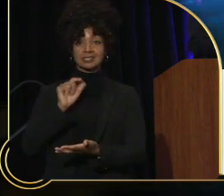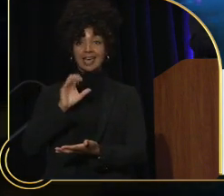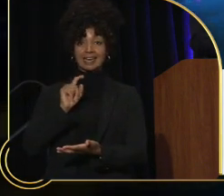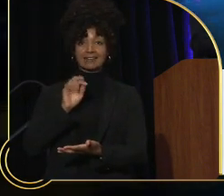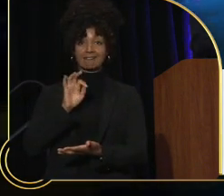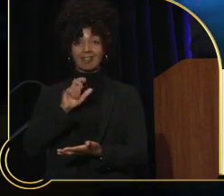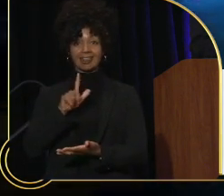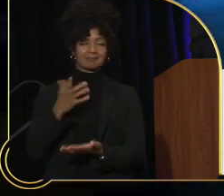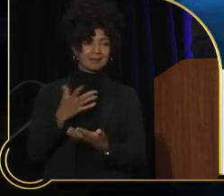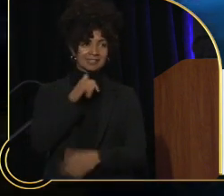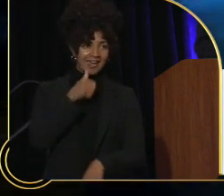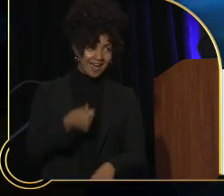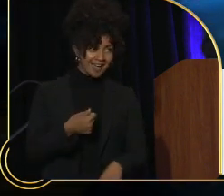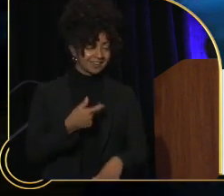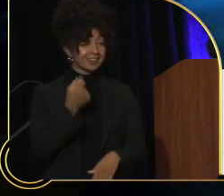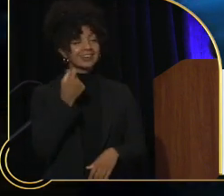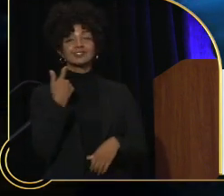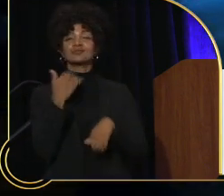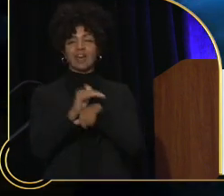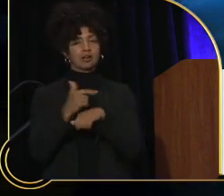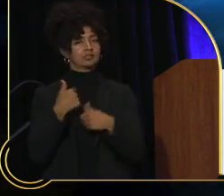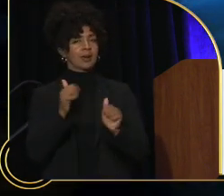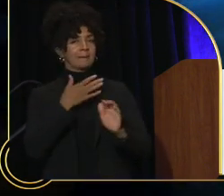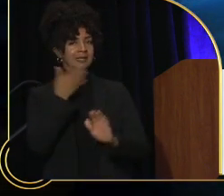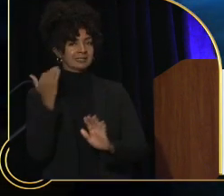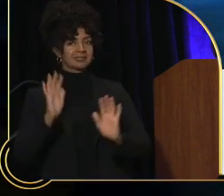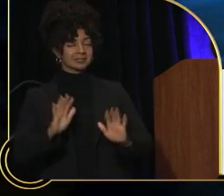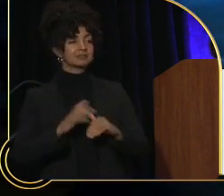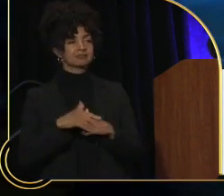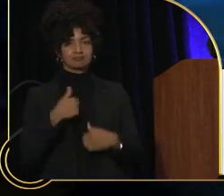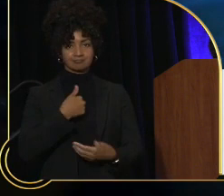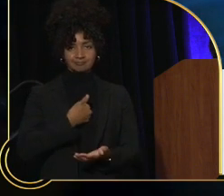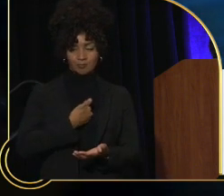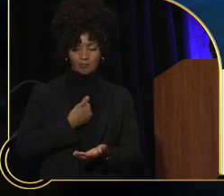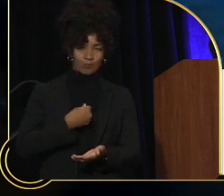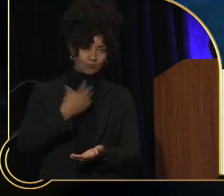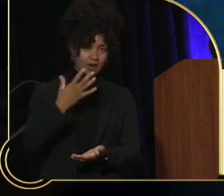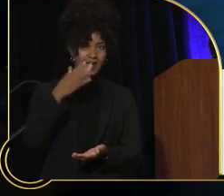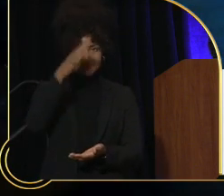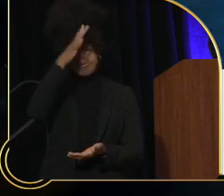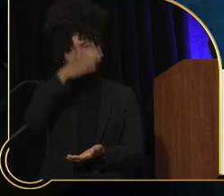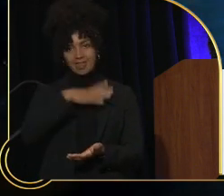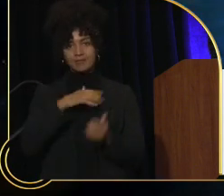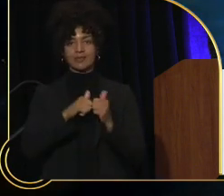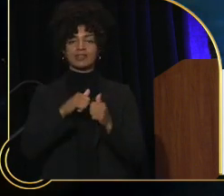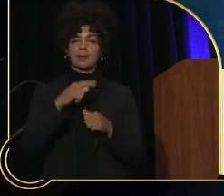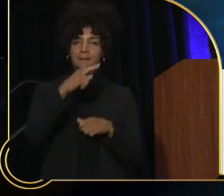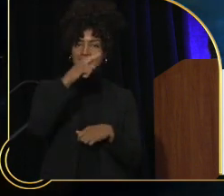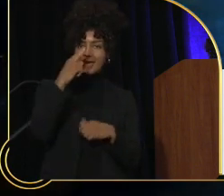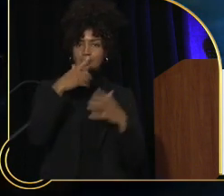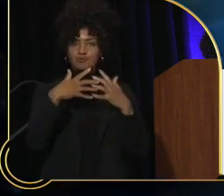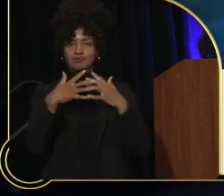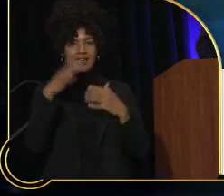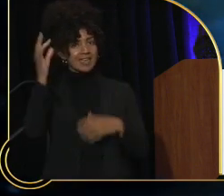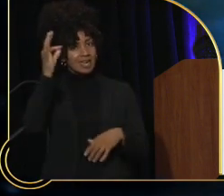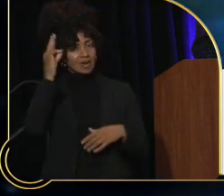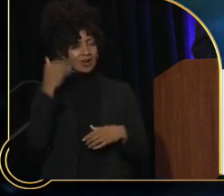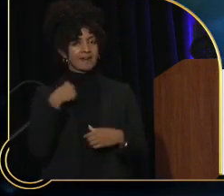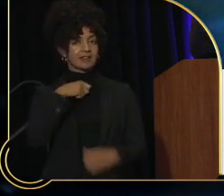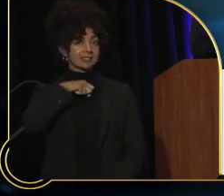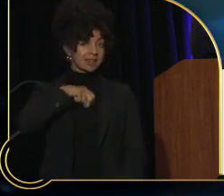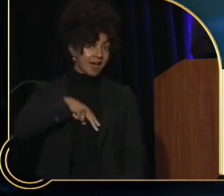but I'll try to be this evening. I'm a white male with black and gray hair, wearing a tie and